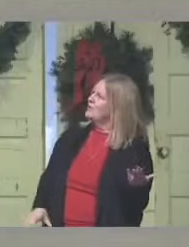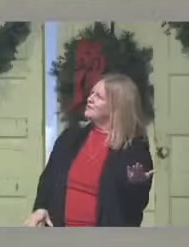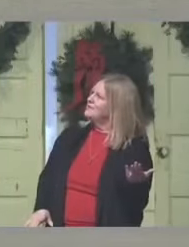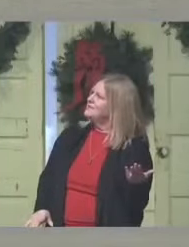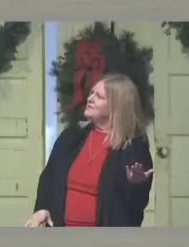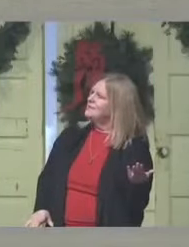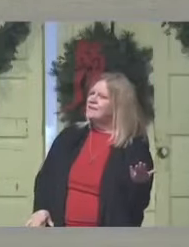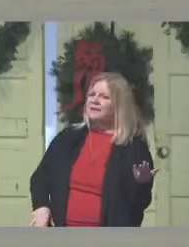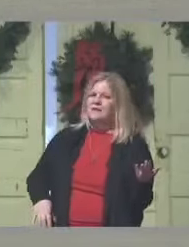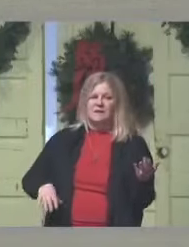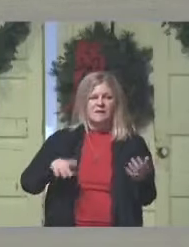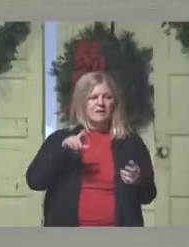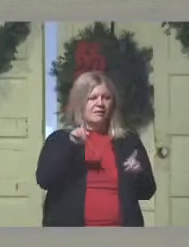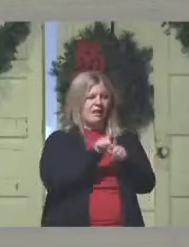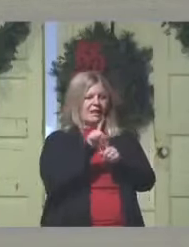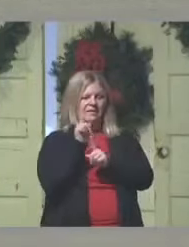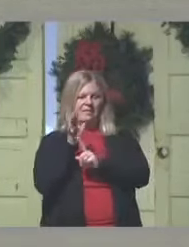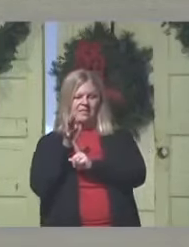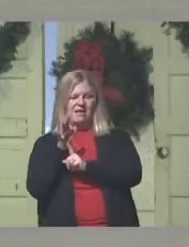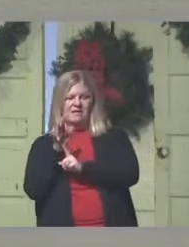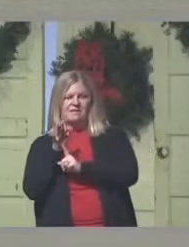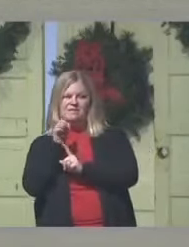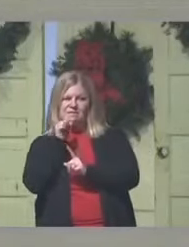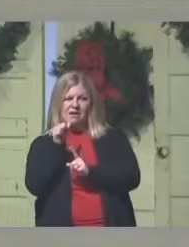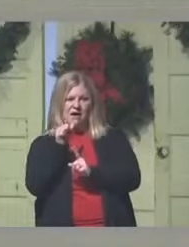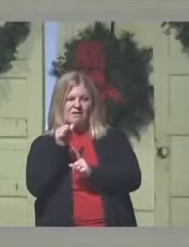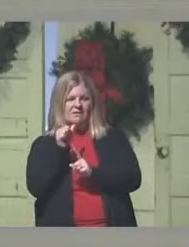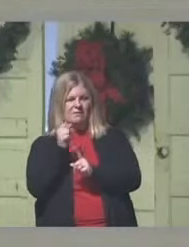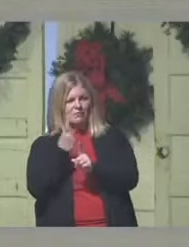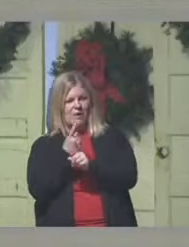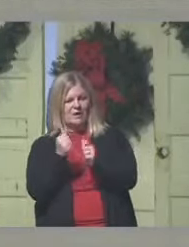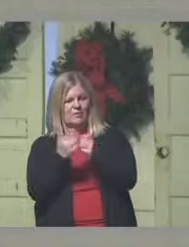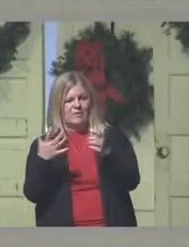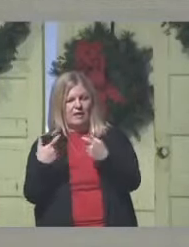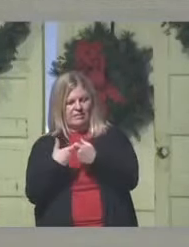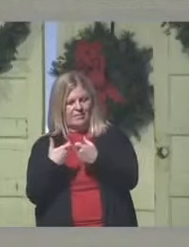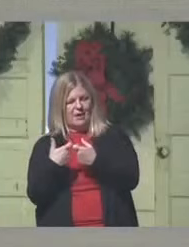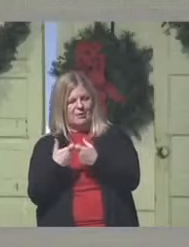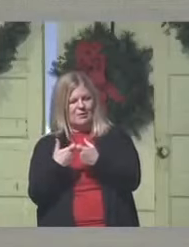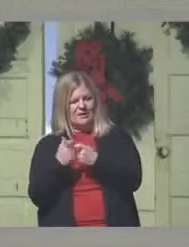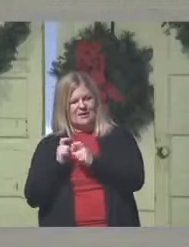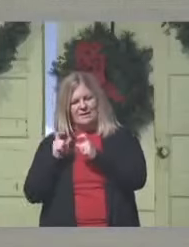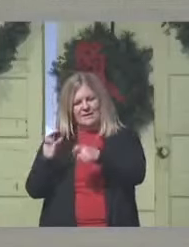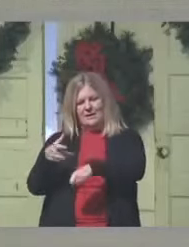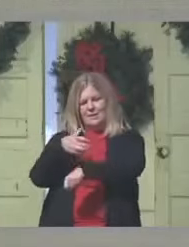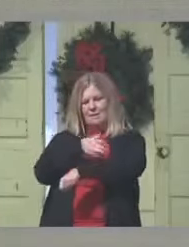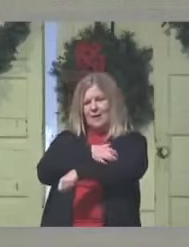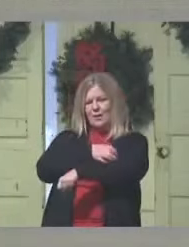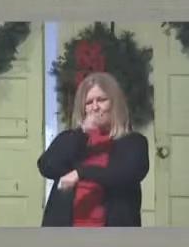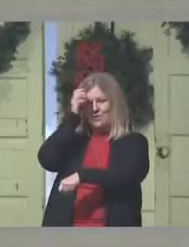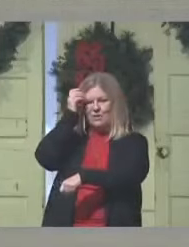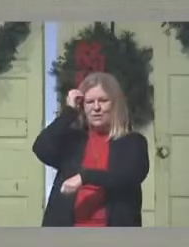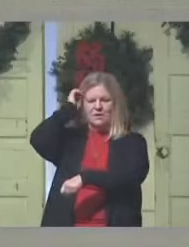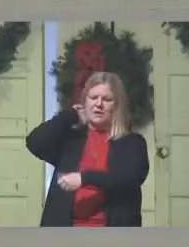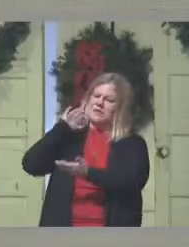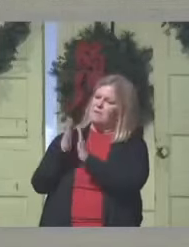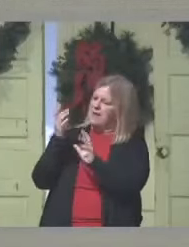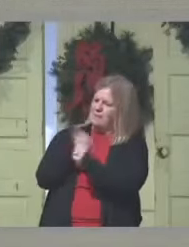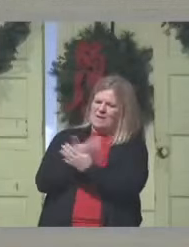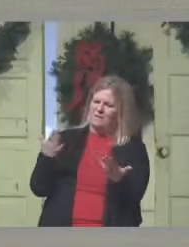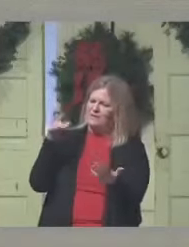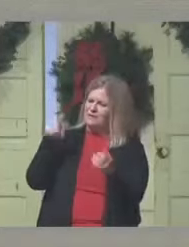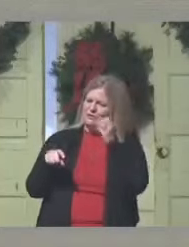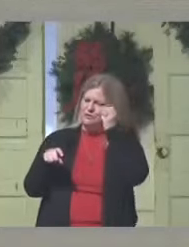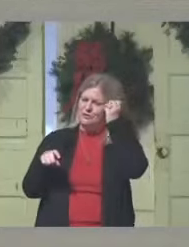again, just as the lantern is incomplete without the battery in the lantern to empower the lantern to be all the lantern is meant to